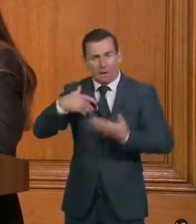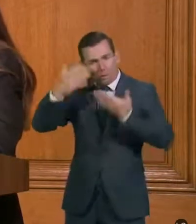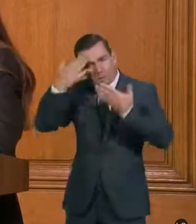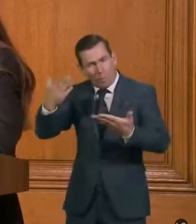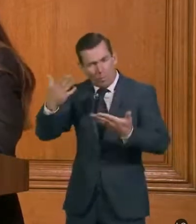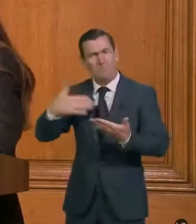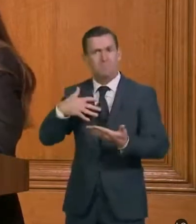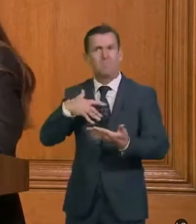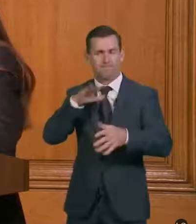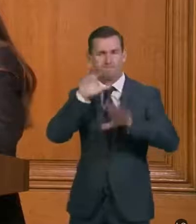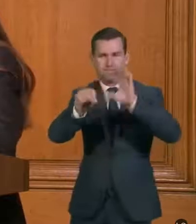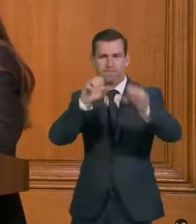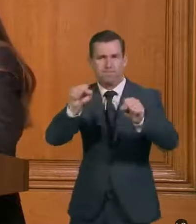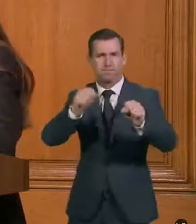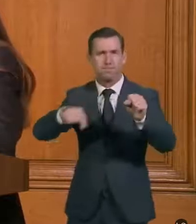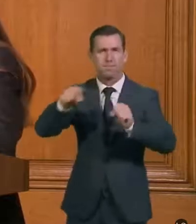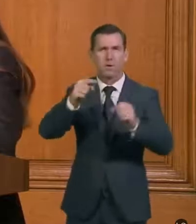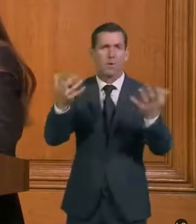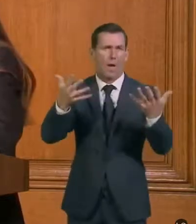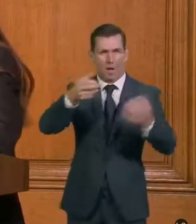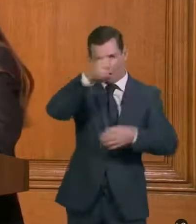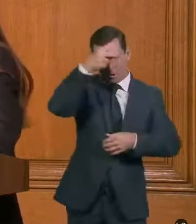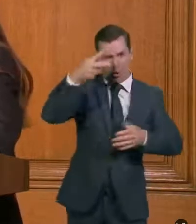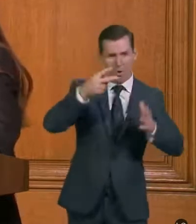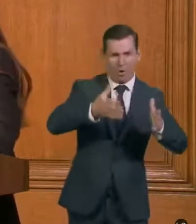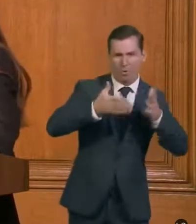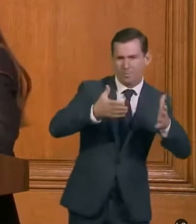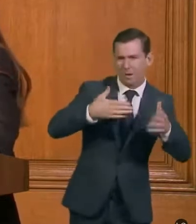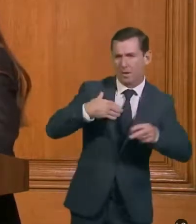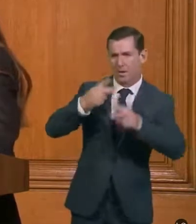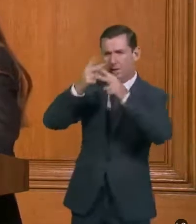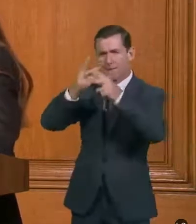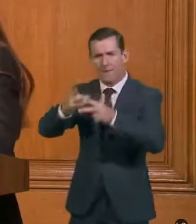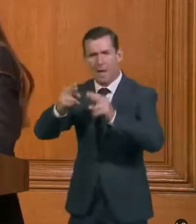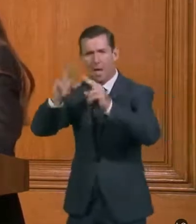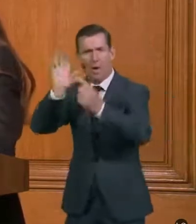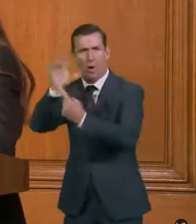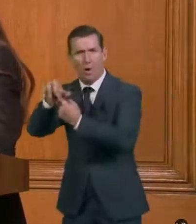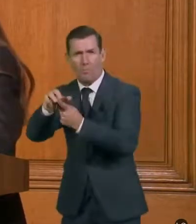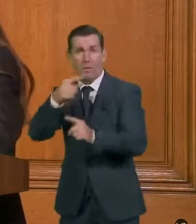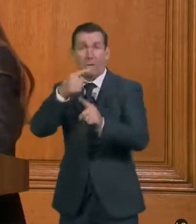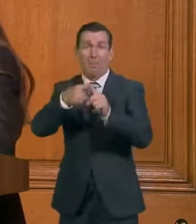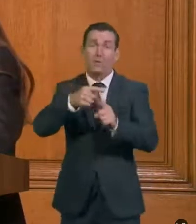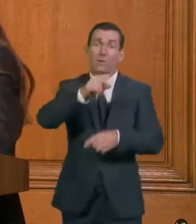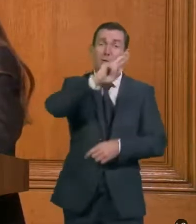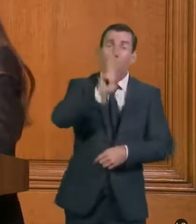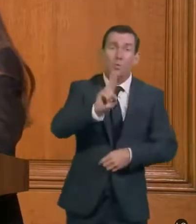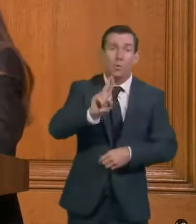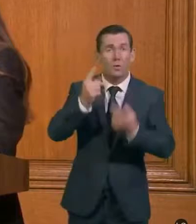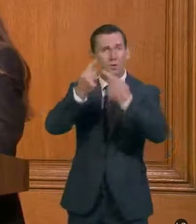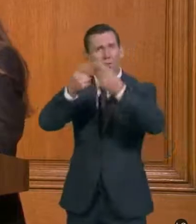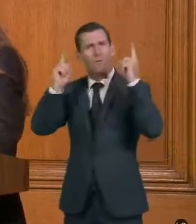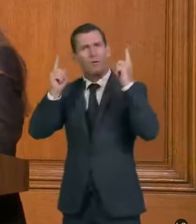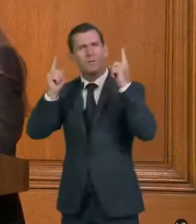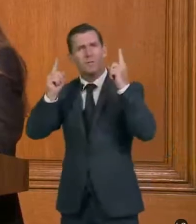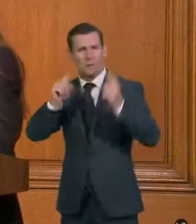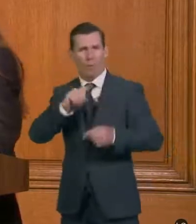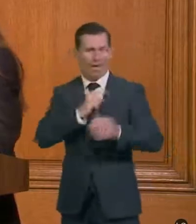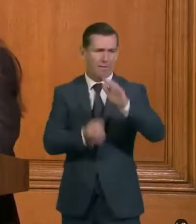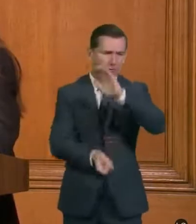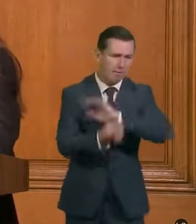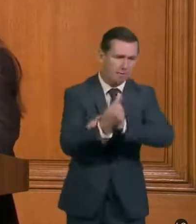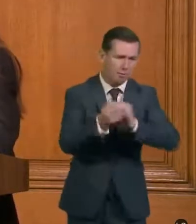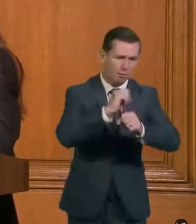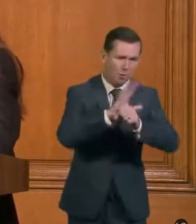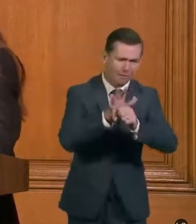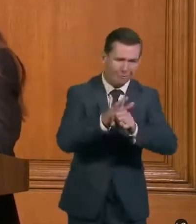in universities and schools to keep education open as much as possible and as long as possible over the winter period, while protecting the rest of